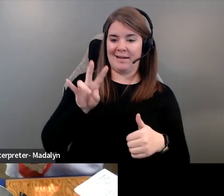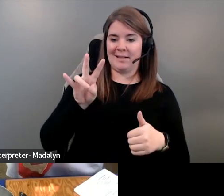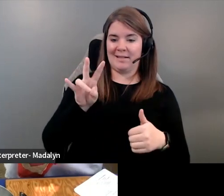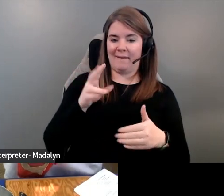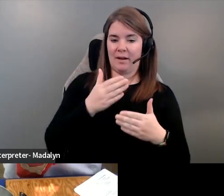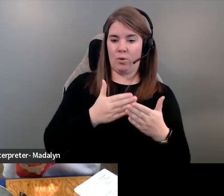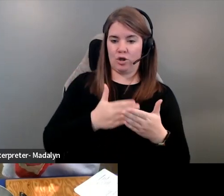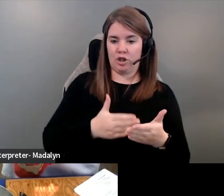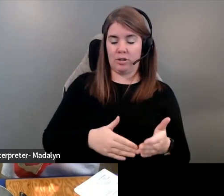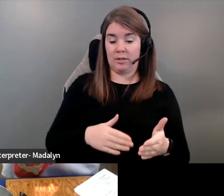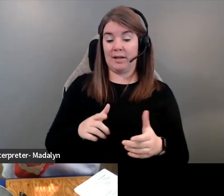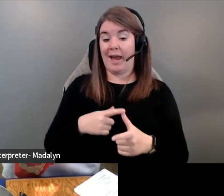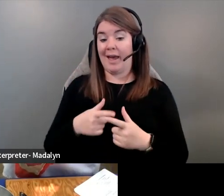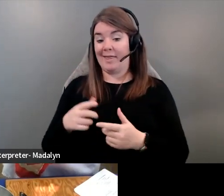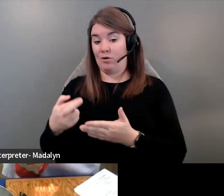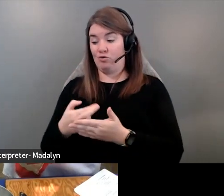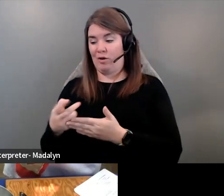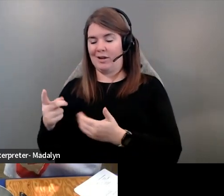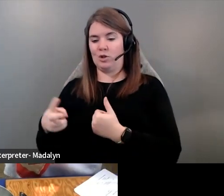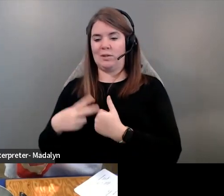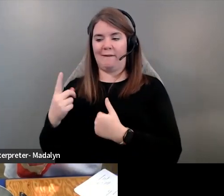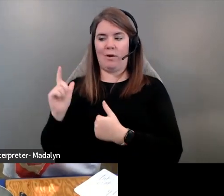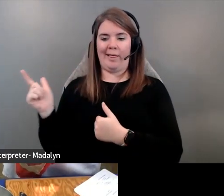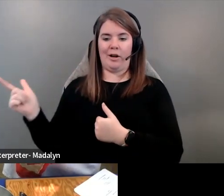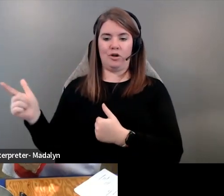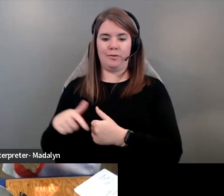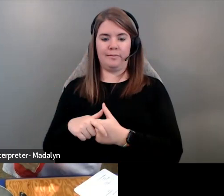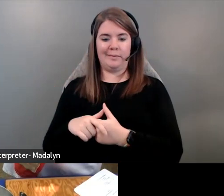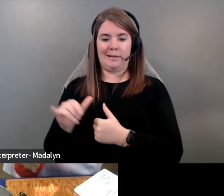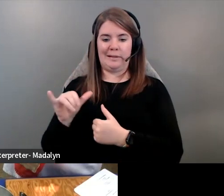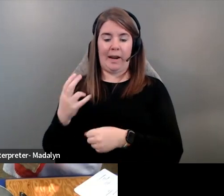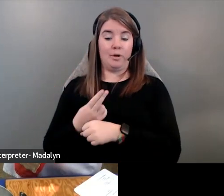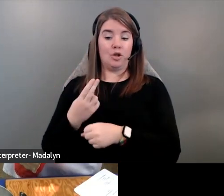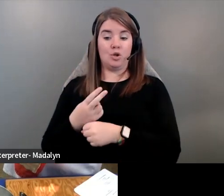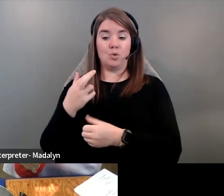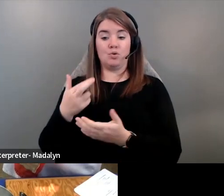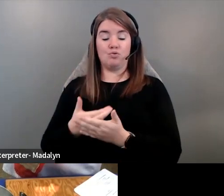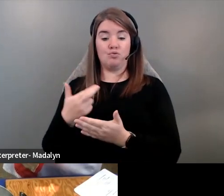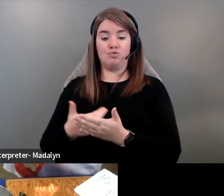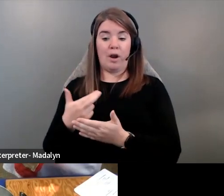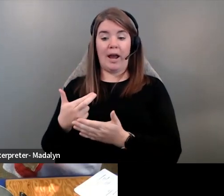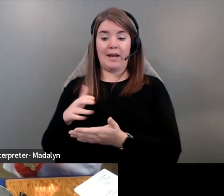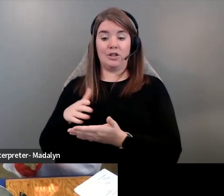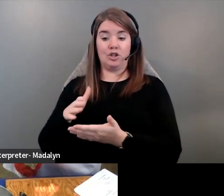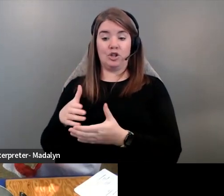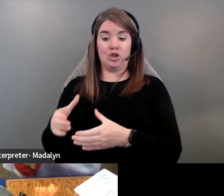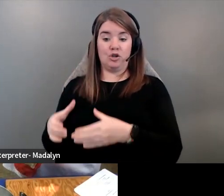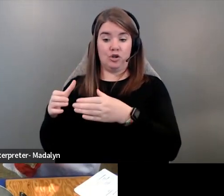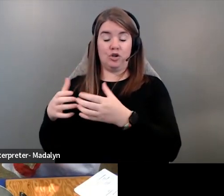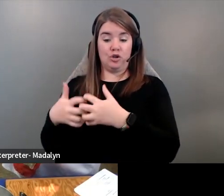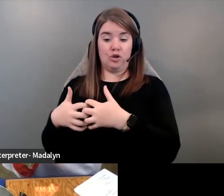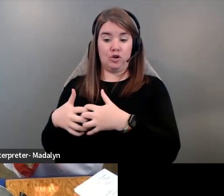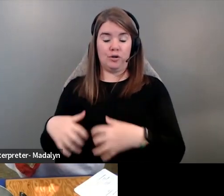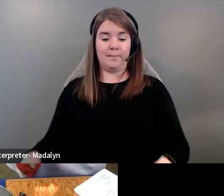your rice, you're going to save for later in the week. You'll cook it up fresh. Same way, use your rice cooker and cook up the other half of the bag.